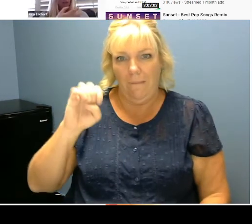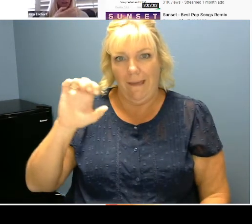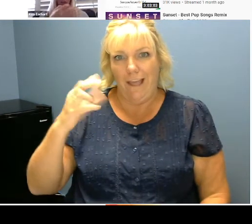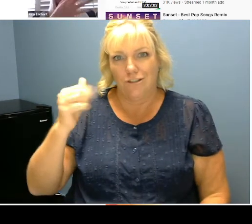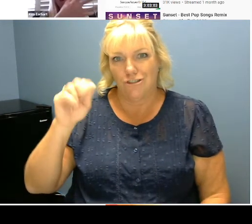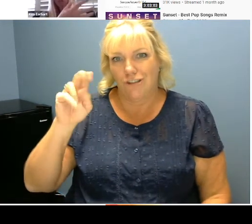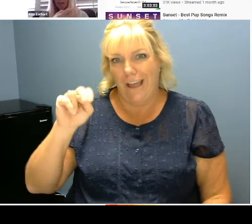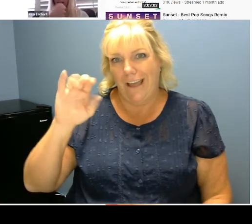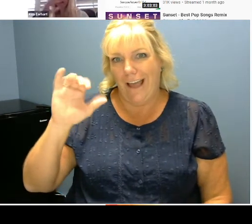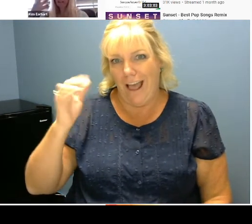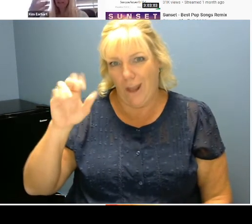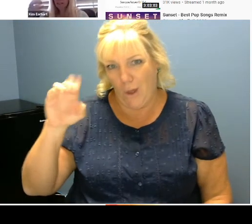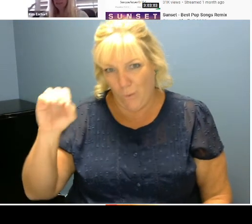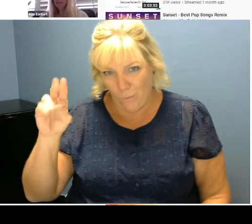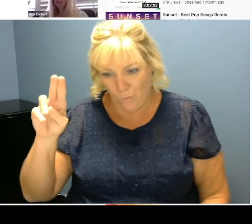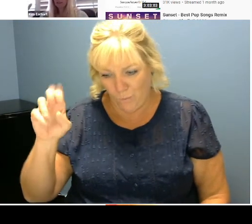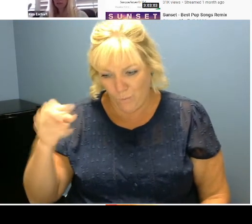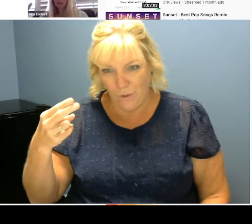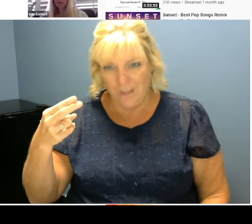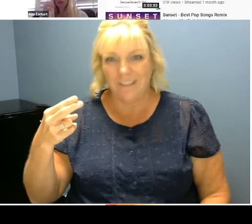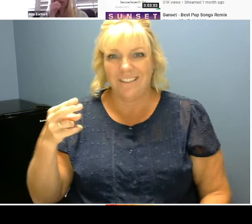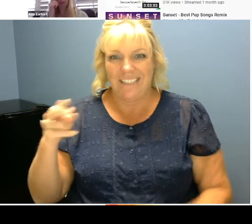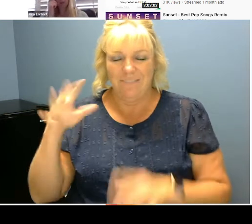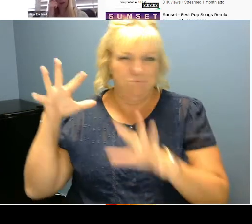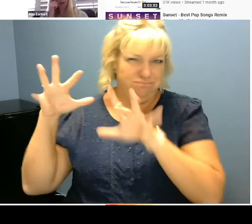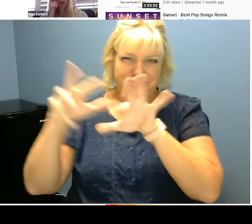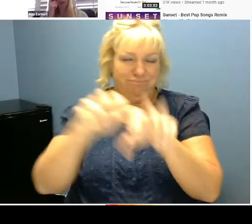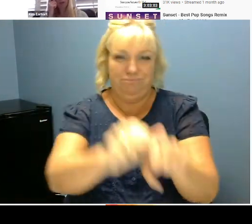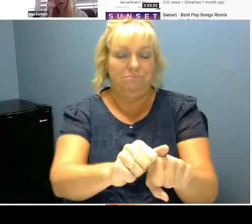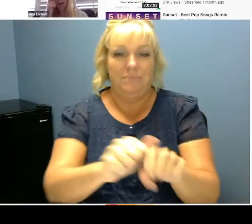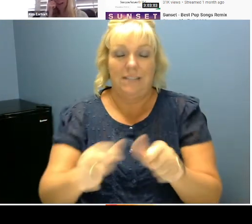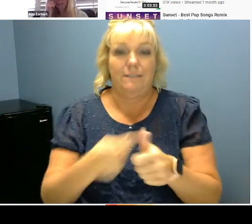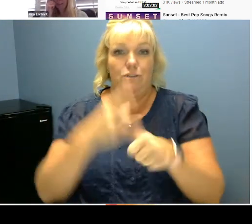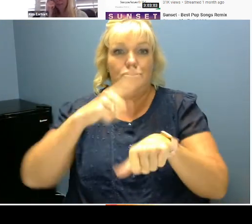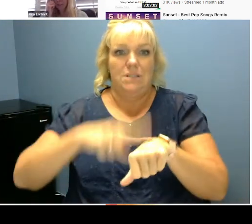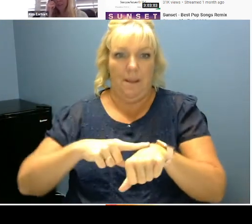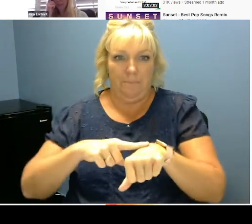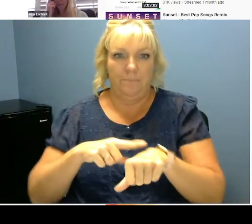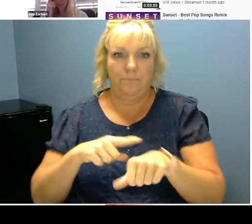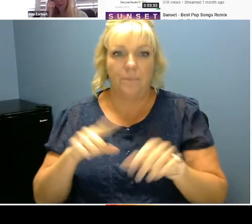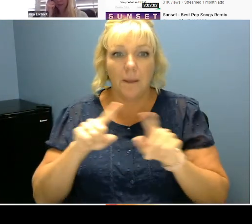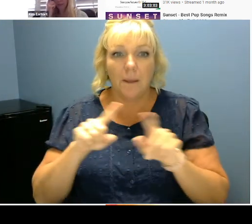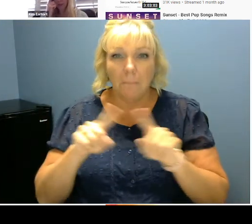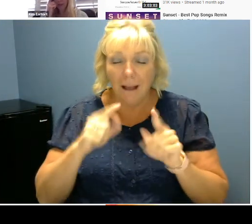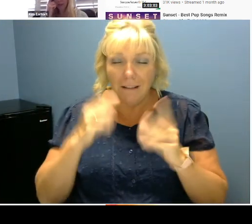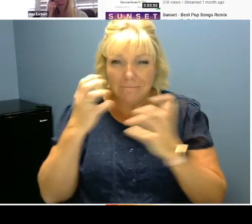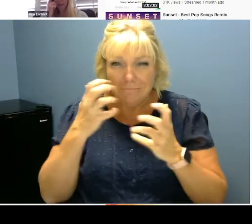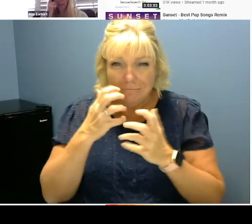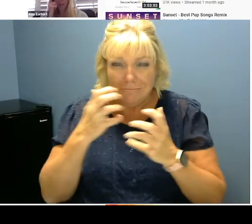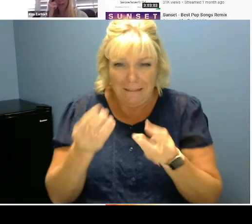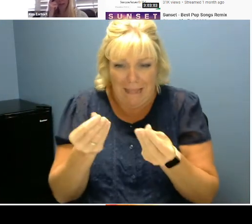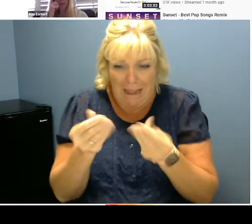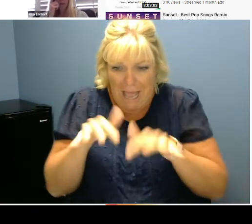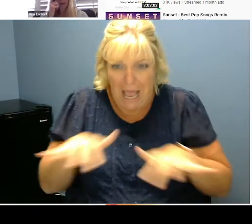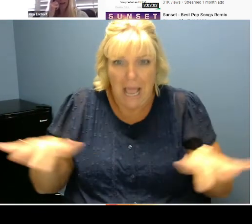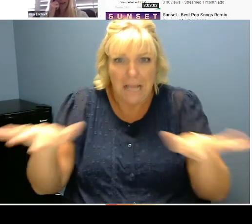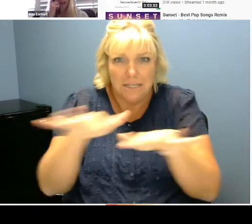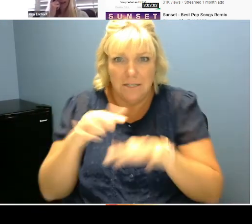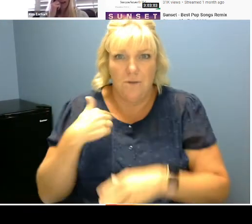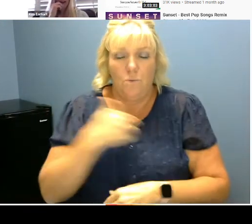of all the land that's being used to grow this tobacco, 200,000 pounds of tobacco is exported.